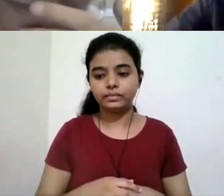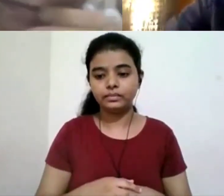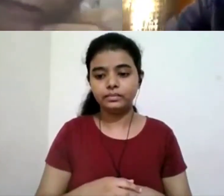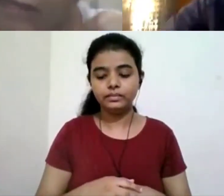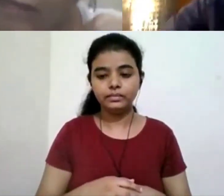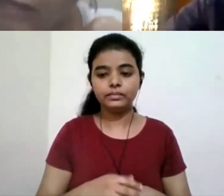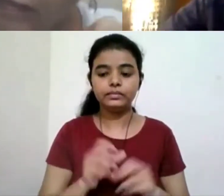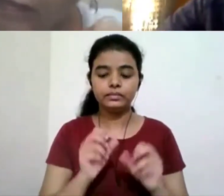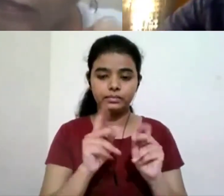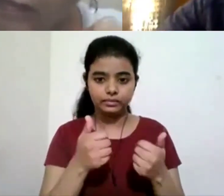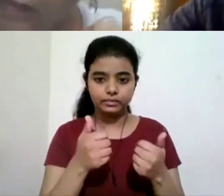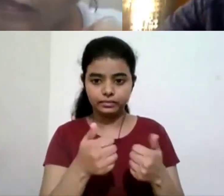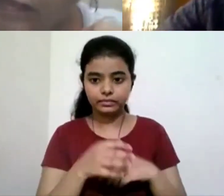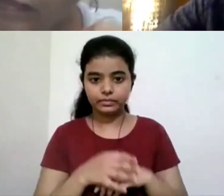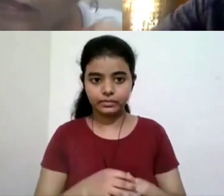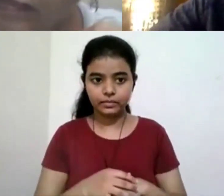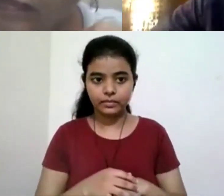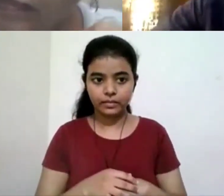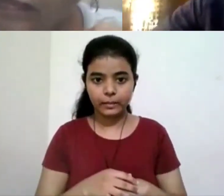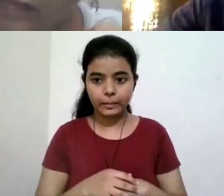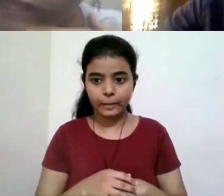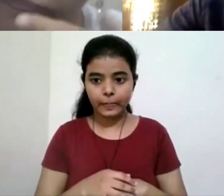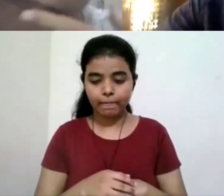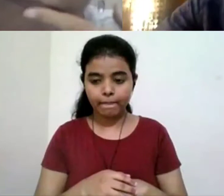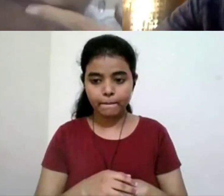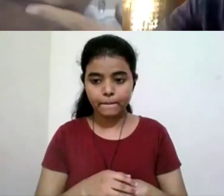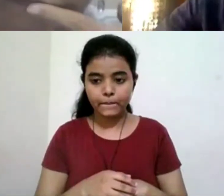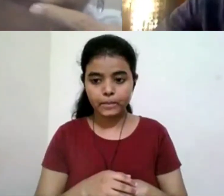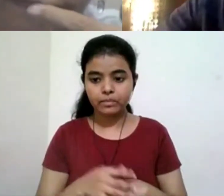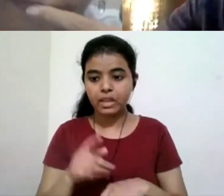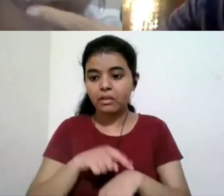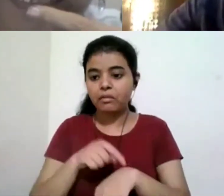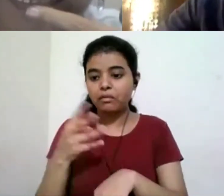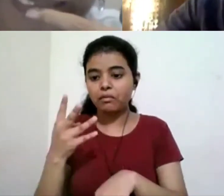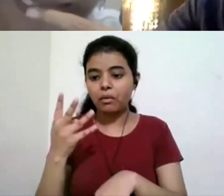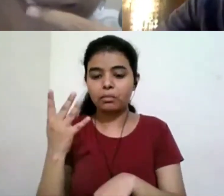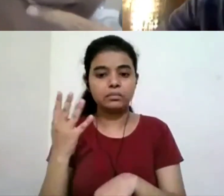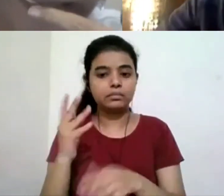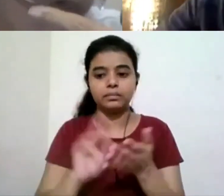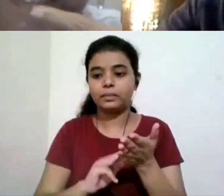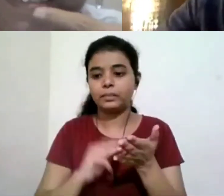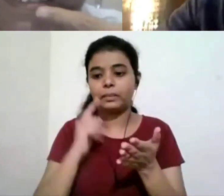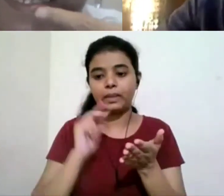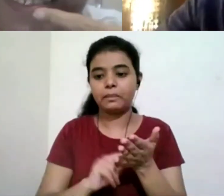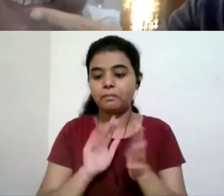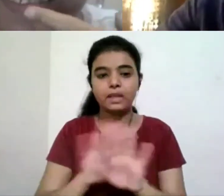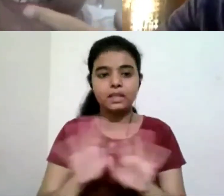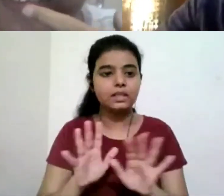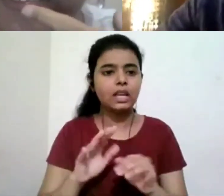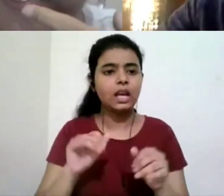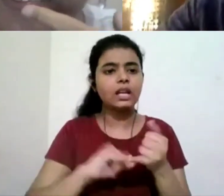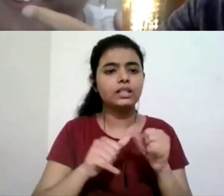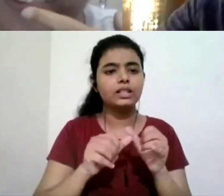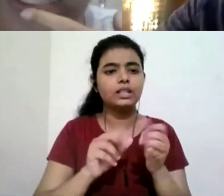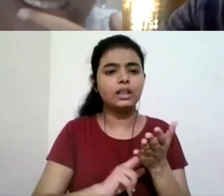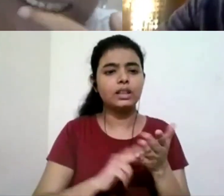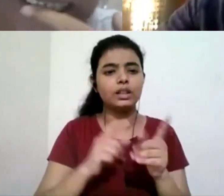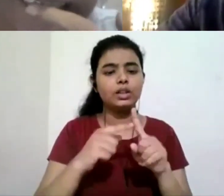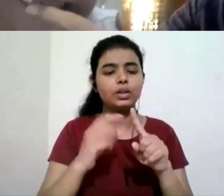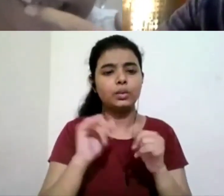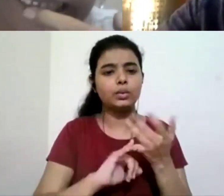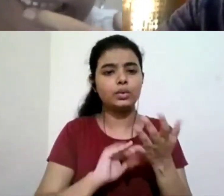All right. So we have 4 minutes left. I can see Santosh Kumar's hand is up.